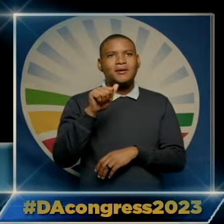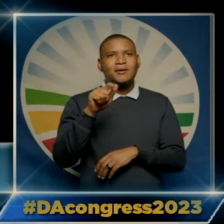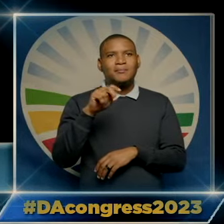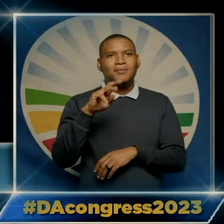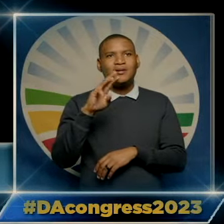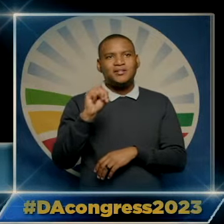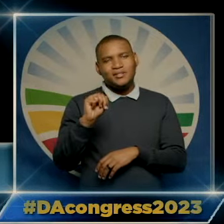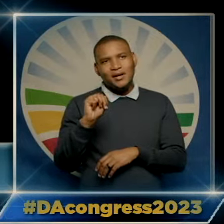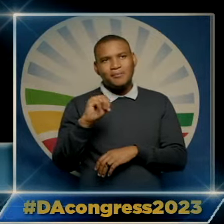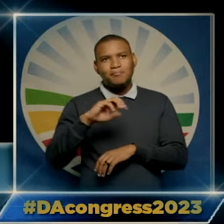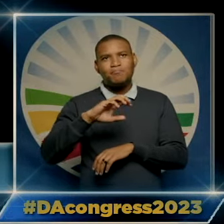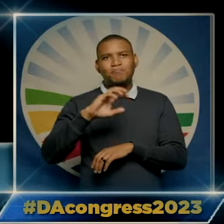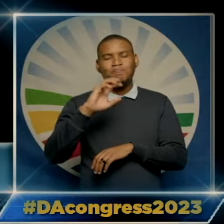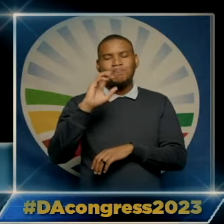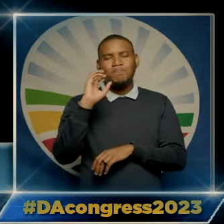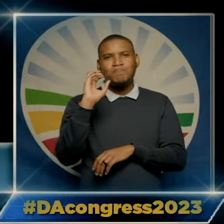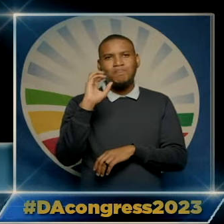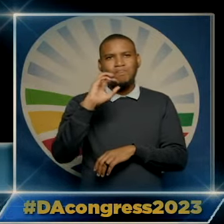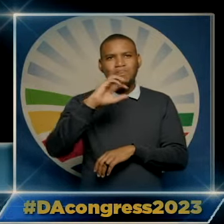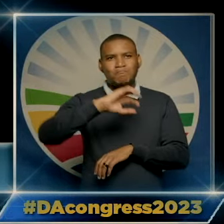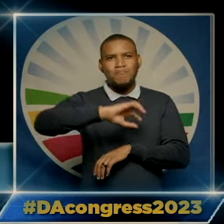of potential. Reality